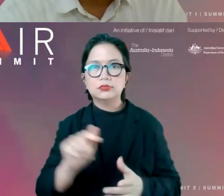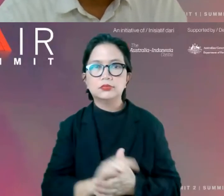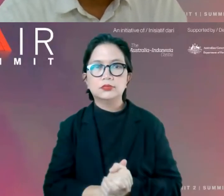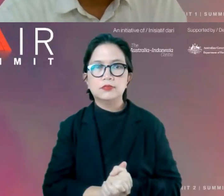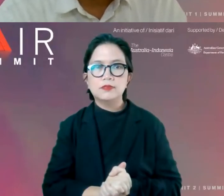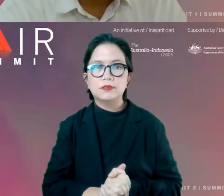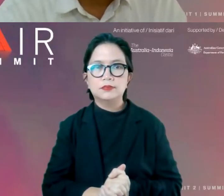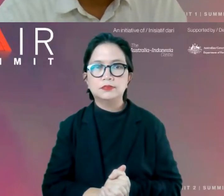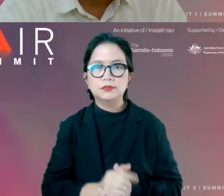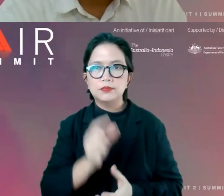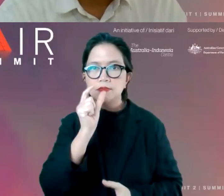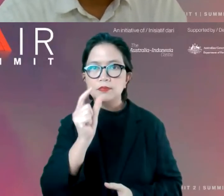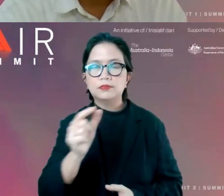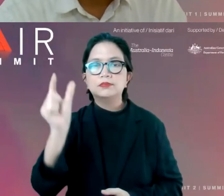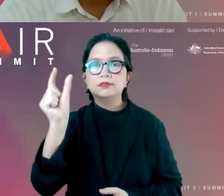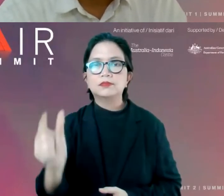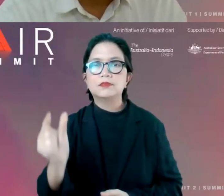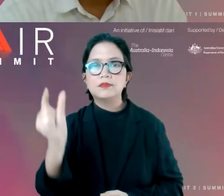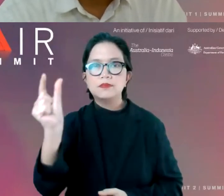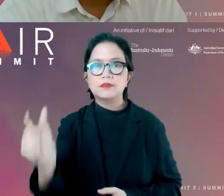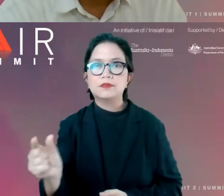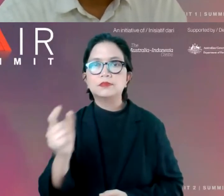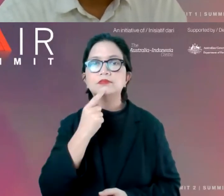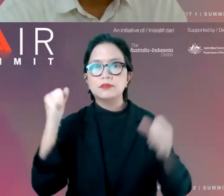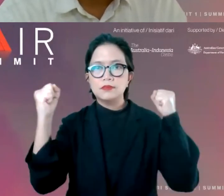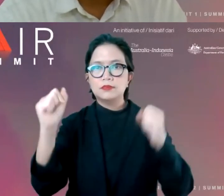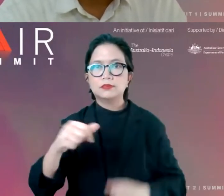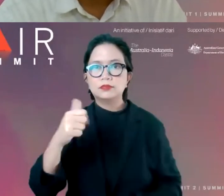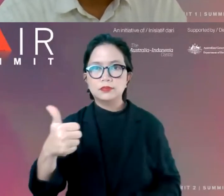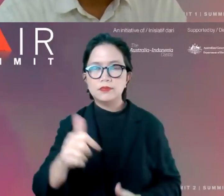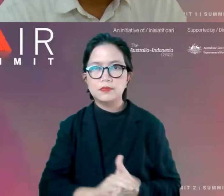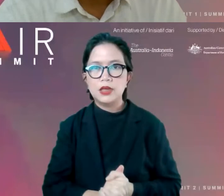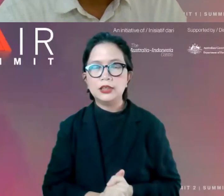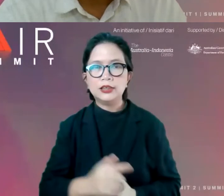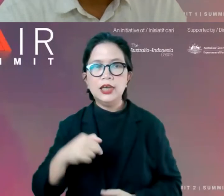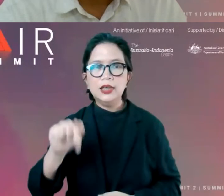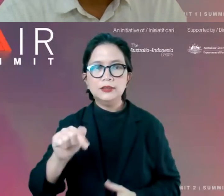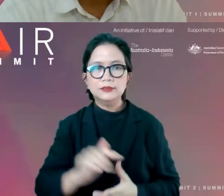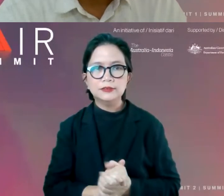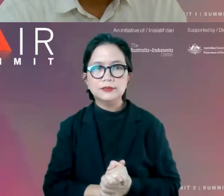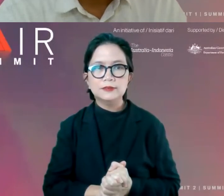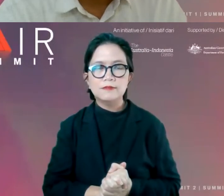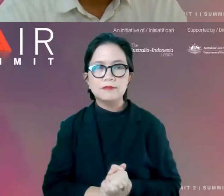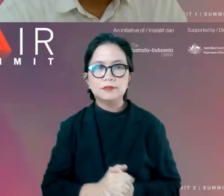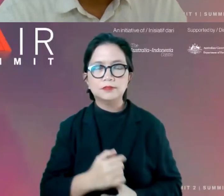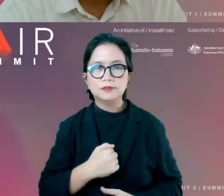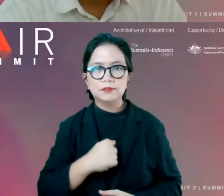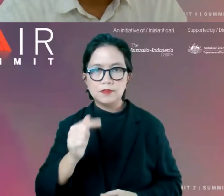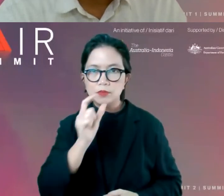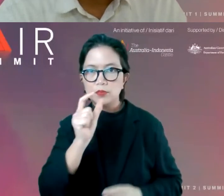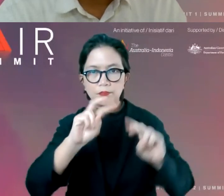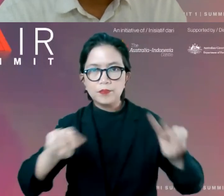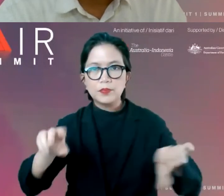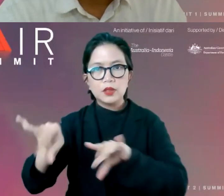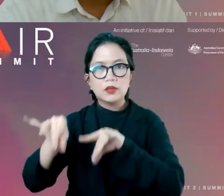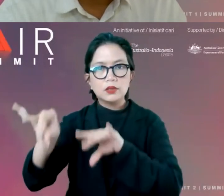literacy. And we see that we've repeated this study in Australia, we've repeated a similar study in the US, and you end up